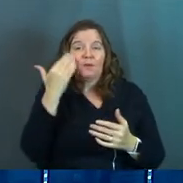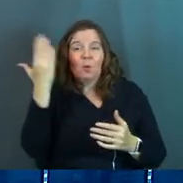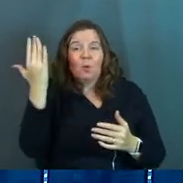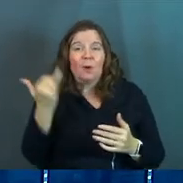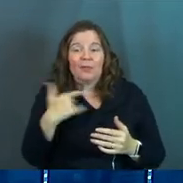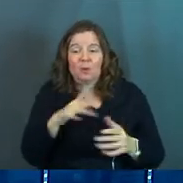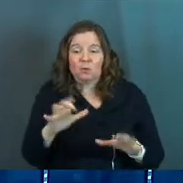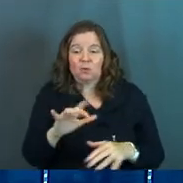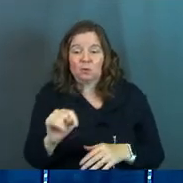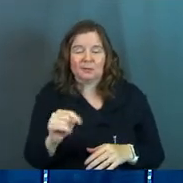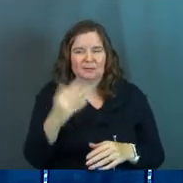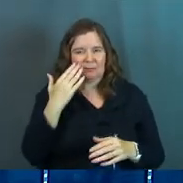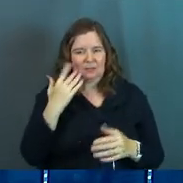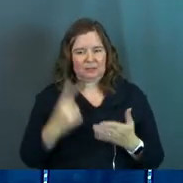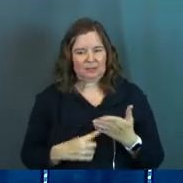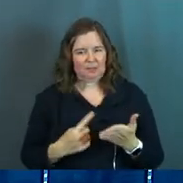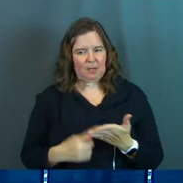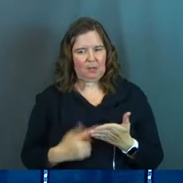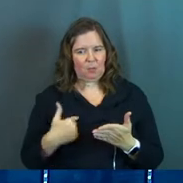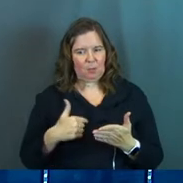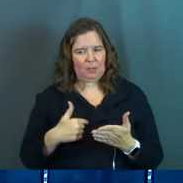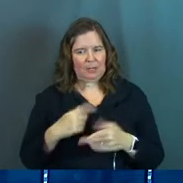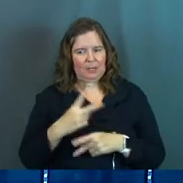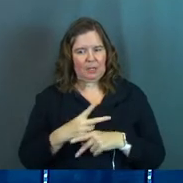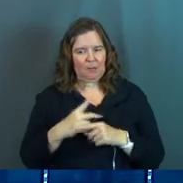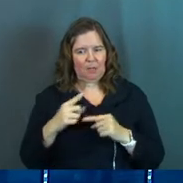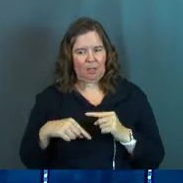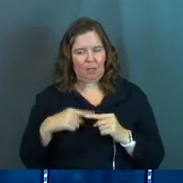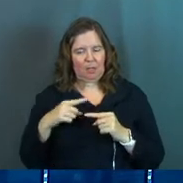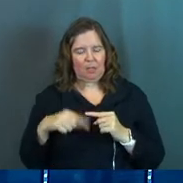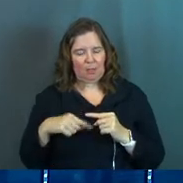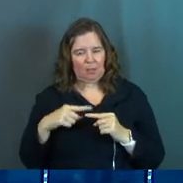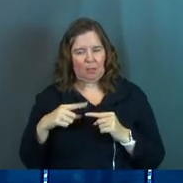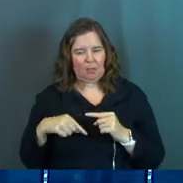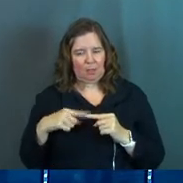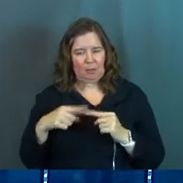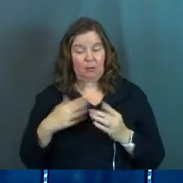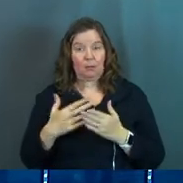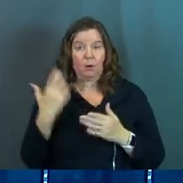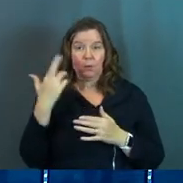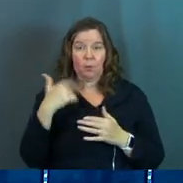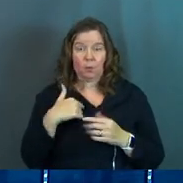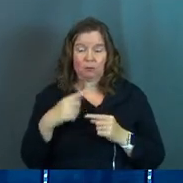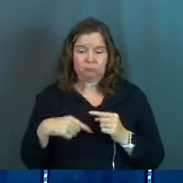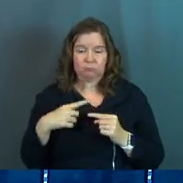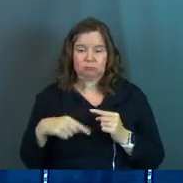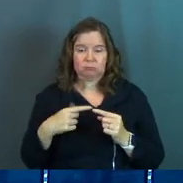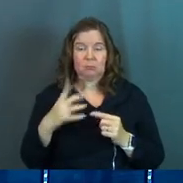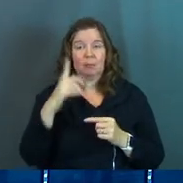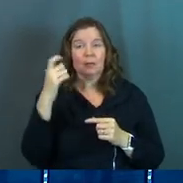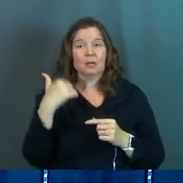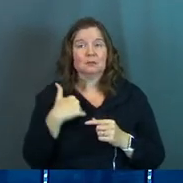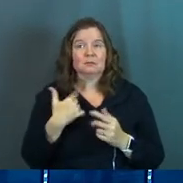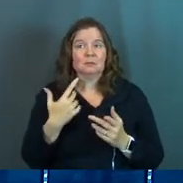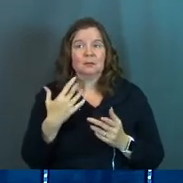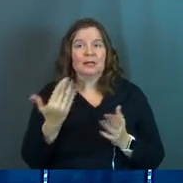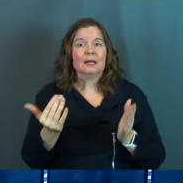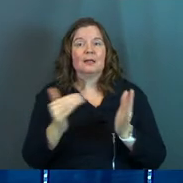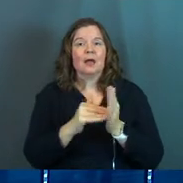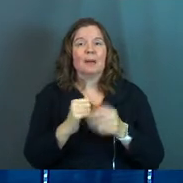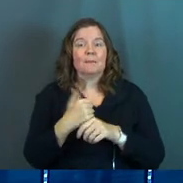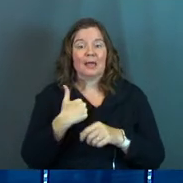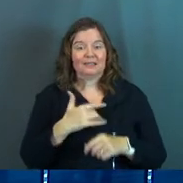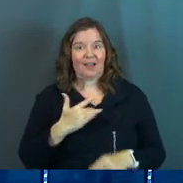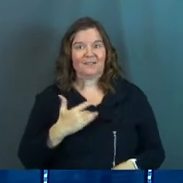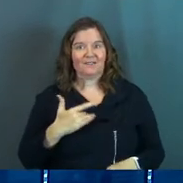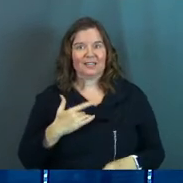know why that we do it, you know. And sometimes we keep replaying the tapes. And part of the reason that we replay the tapes is because it again